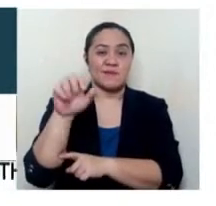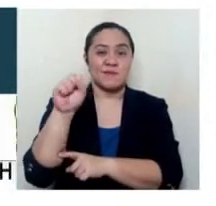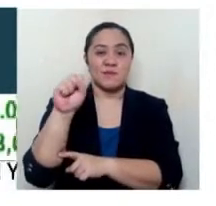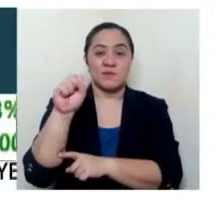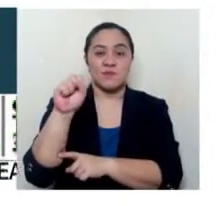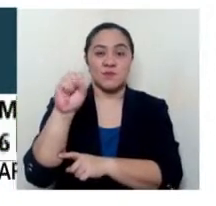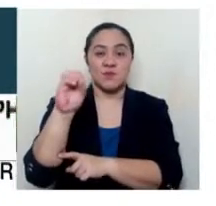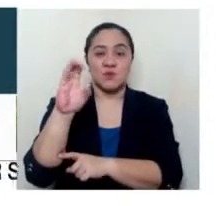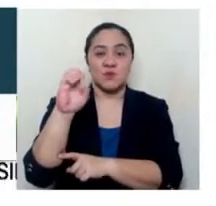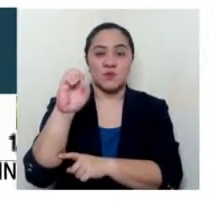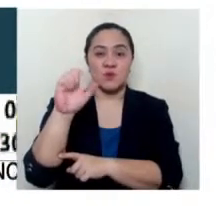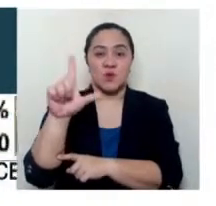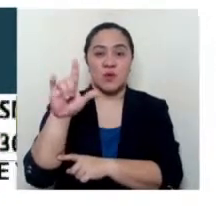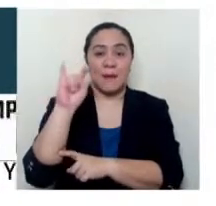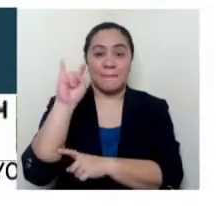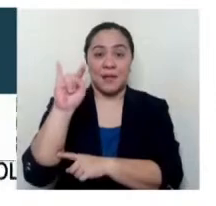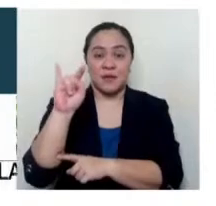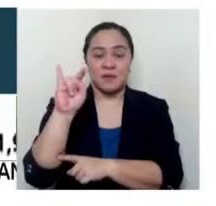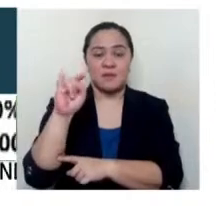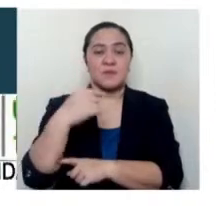max na